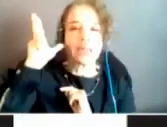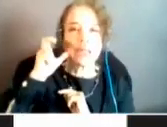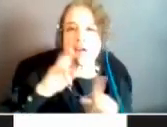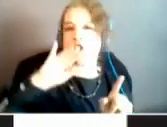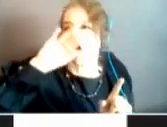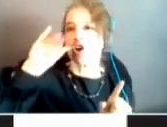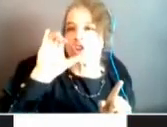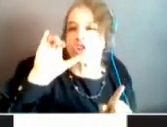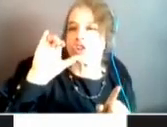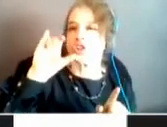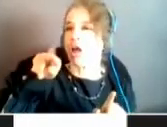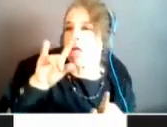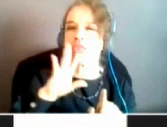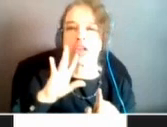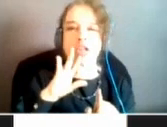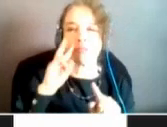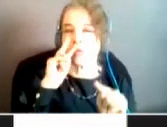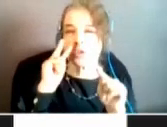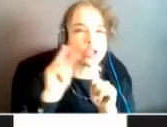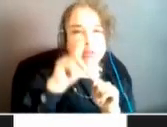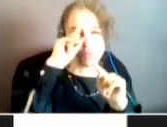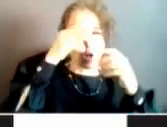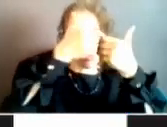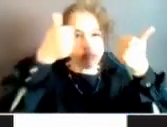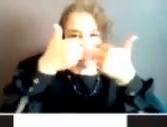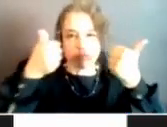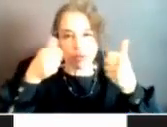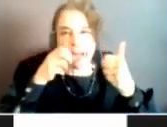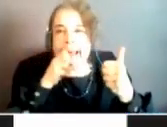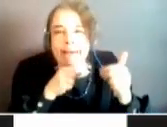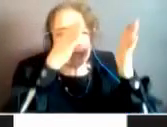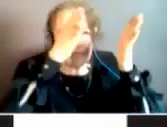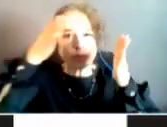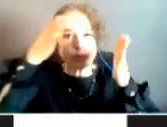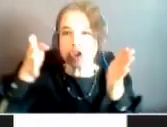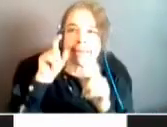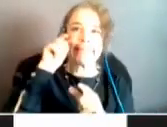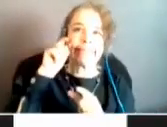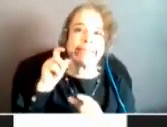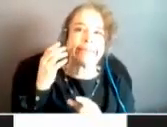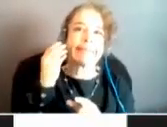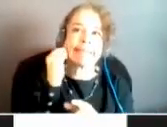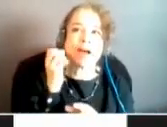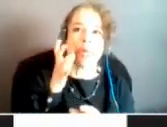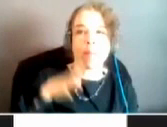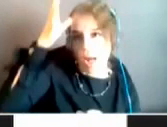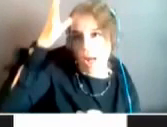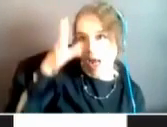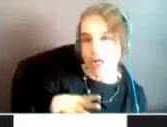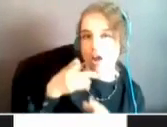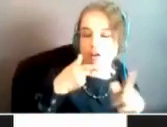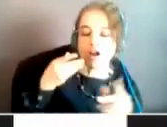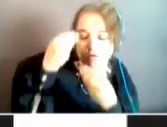talk about, you know, in terms of looking at the breakdown in terms of age and gender, in terms of your data